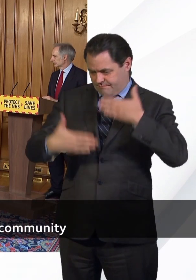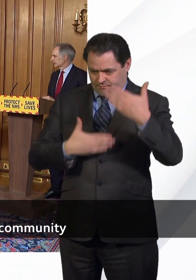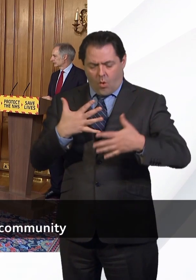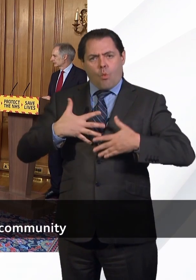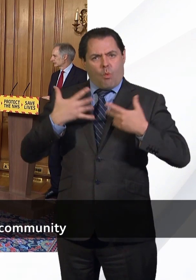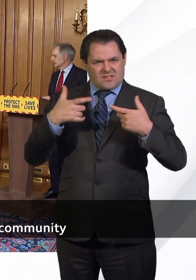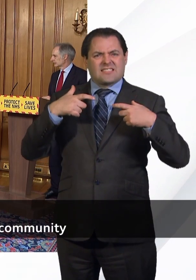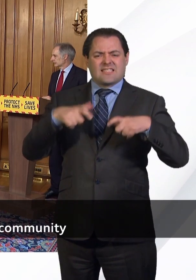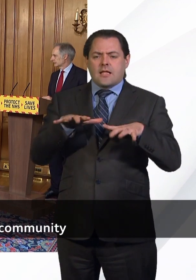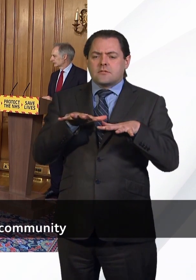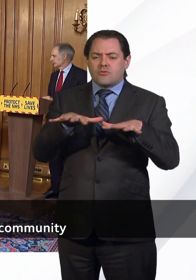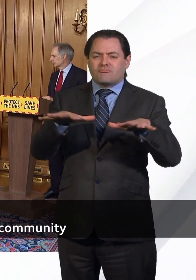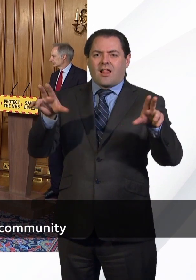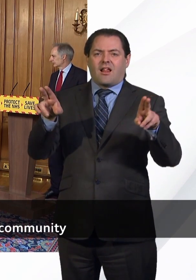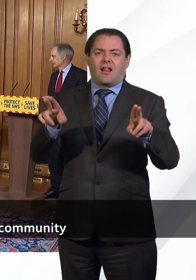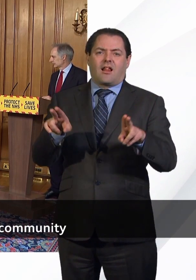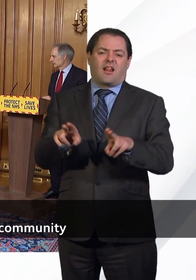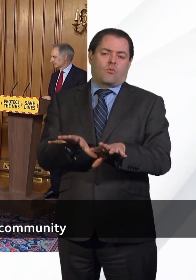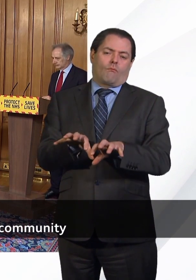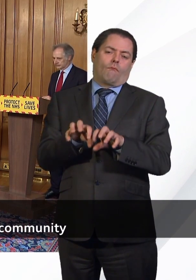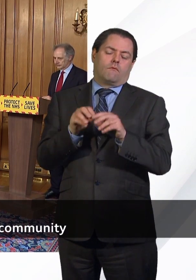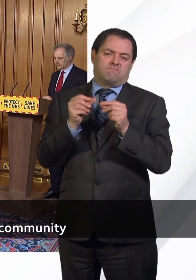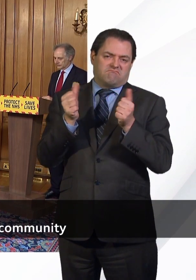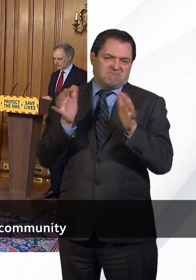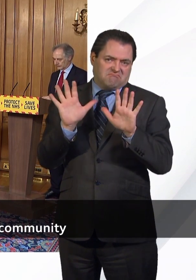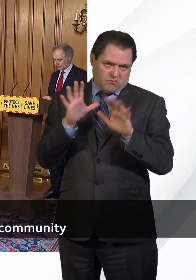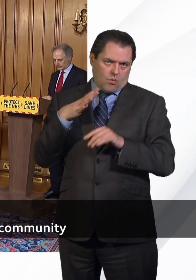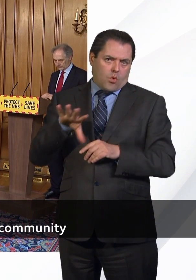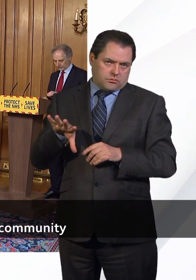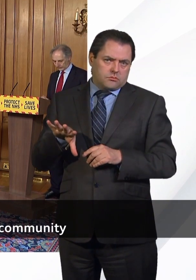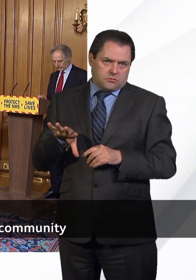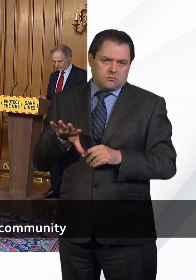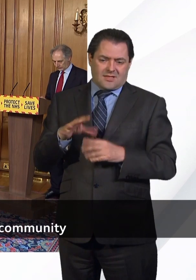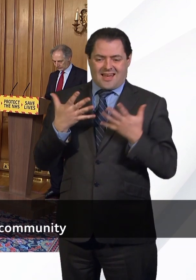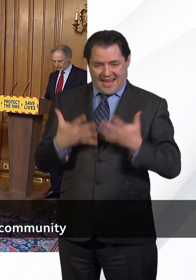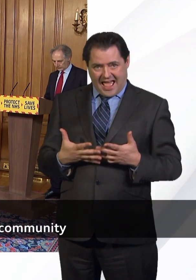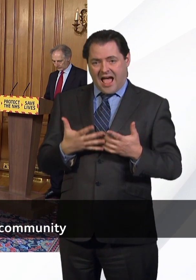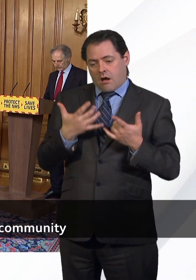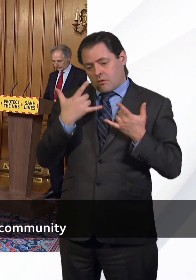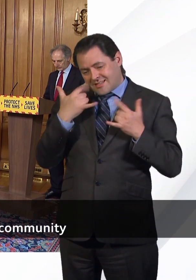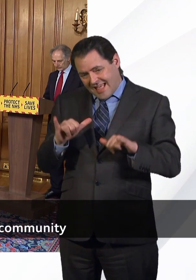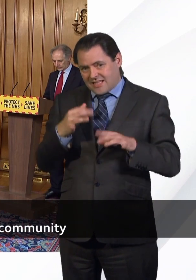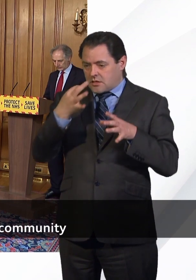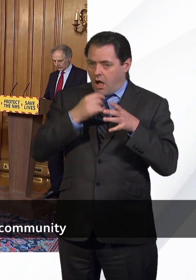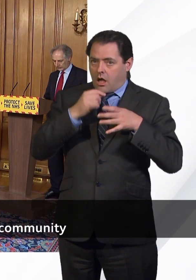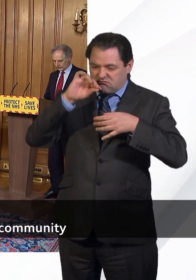going down and bring in the test, track and trace at a point which we will do